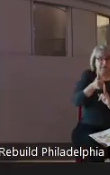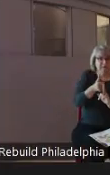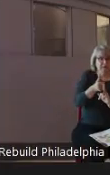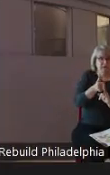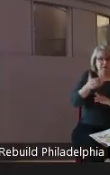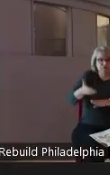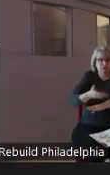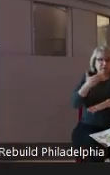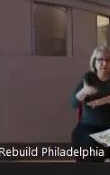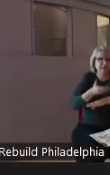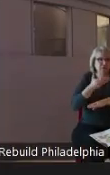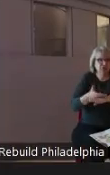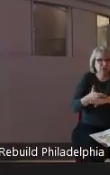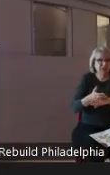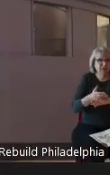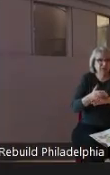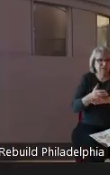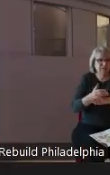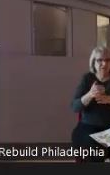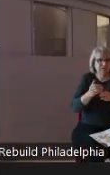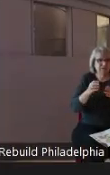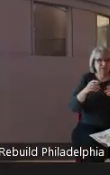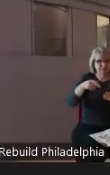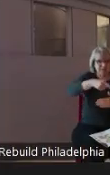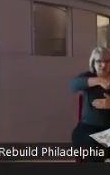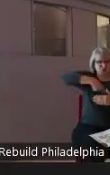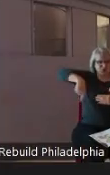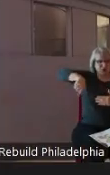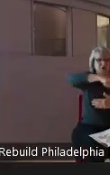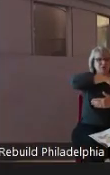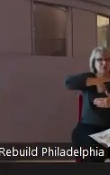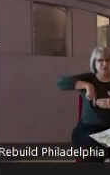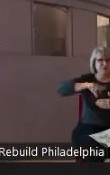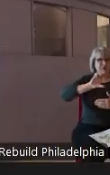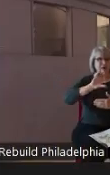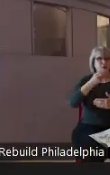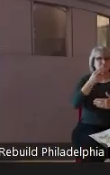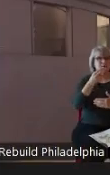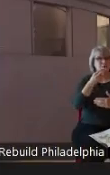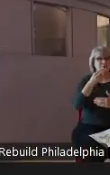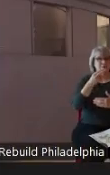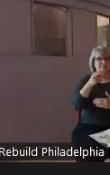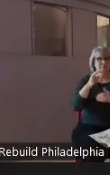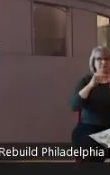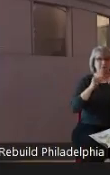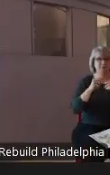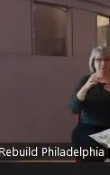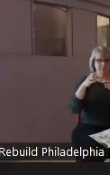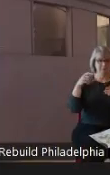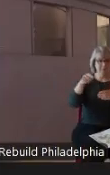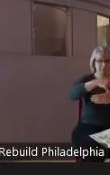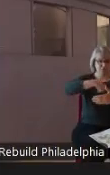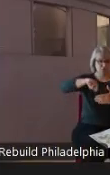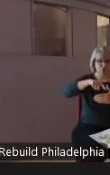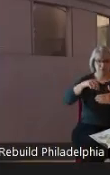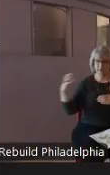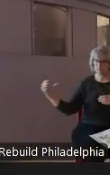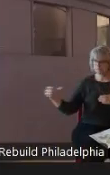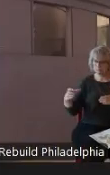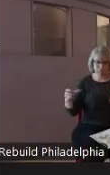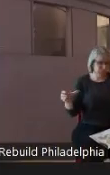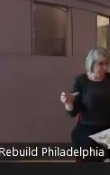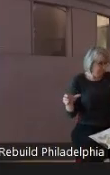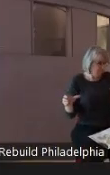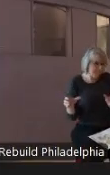a renovation of the existing circular Carousel House building with 3 additions.